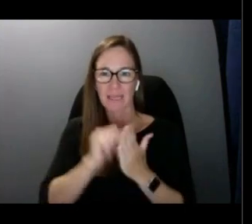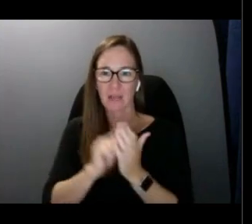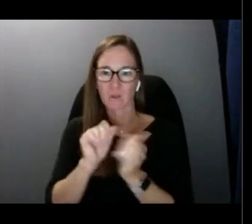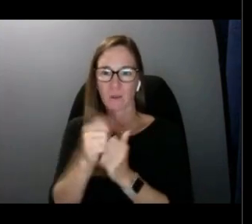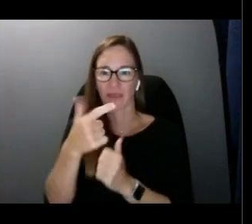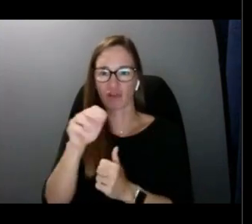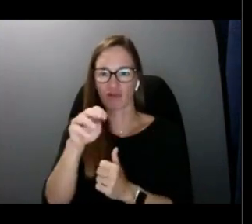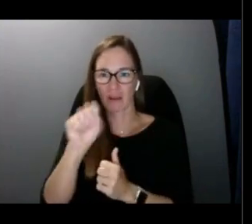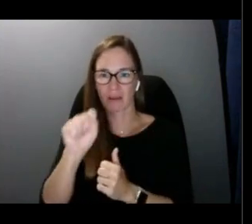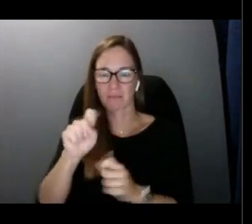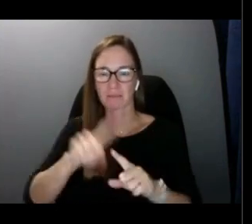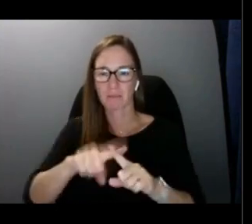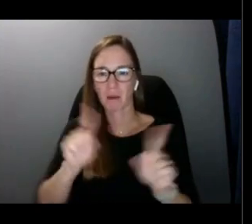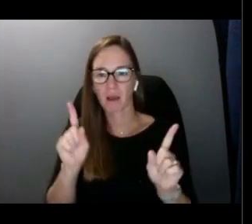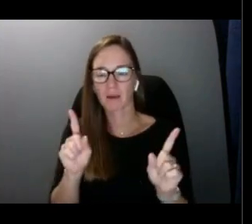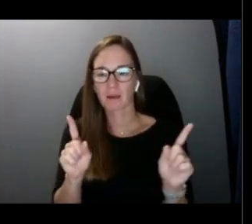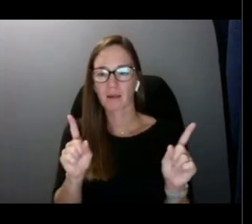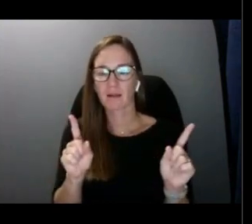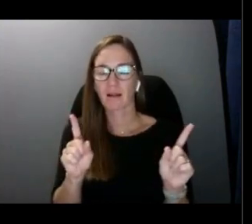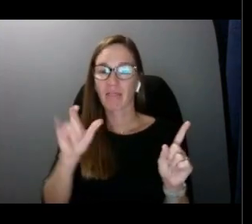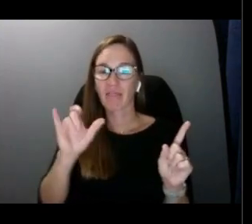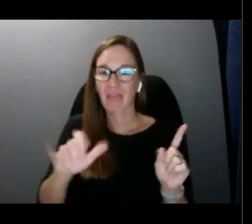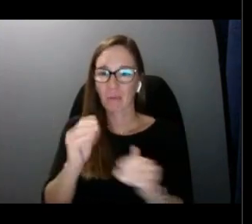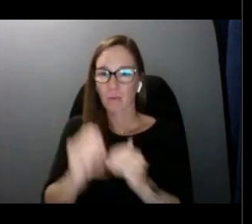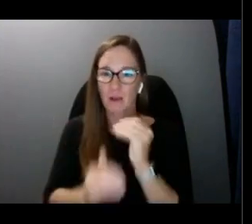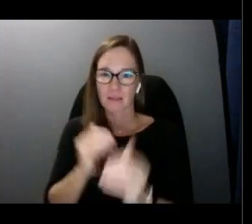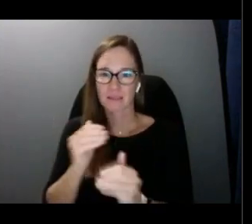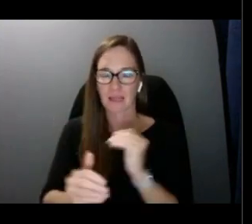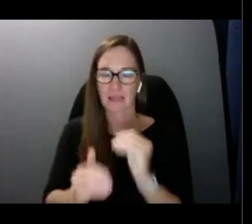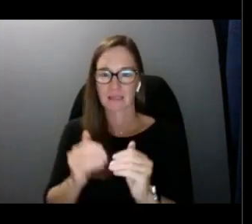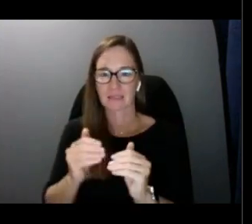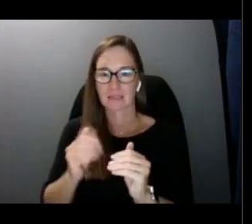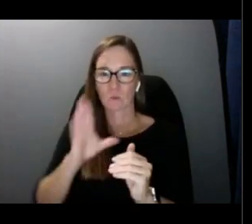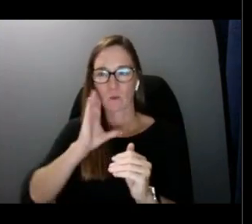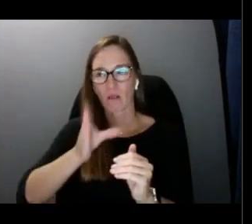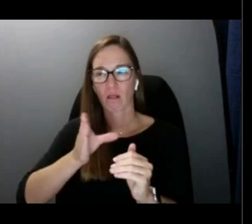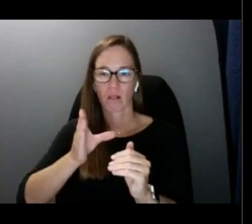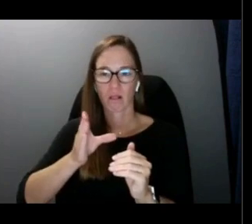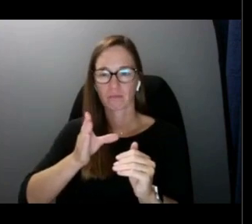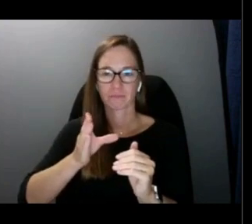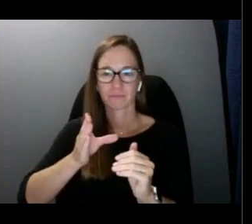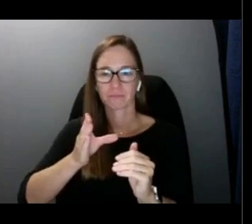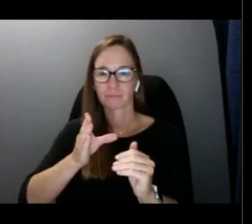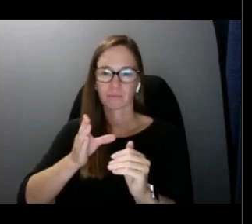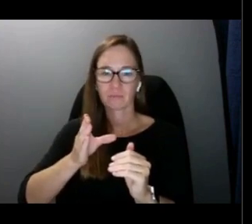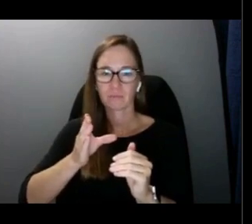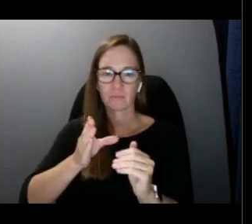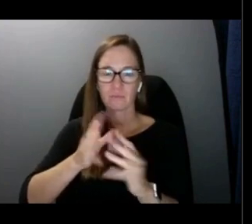but that process will